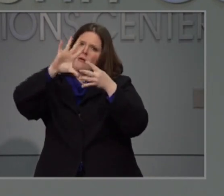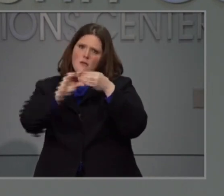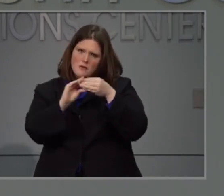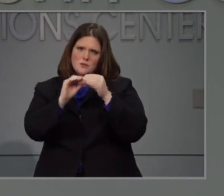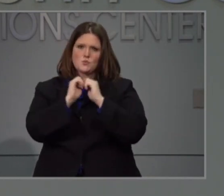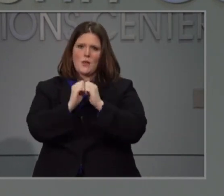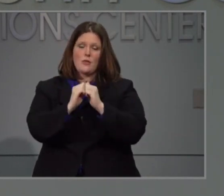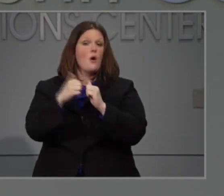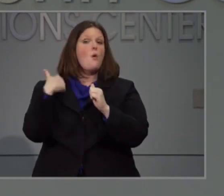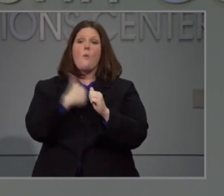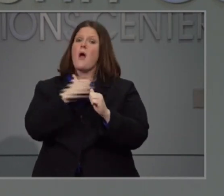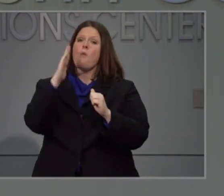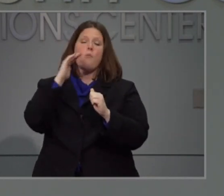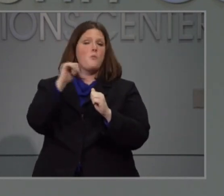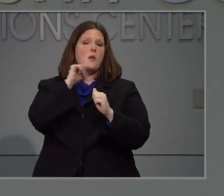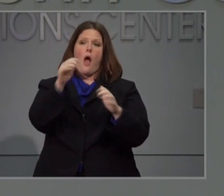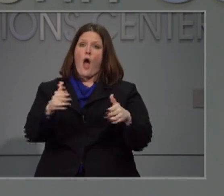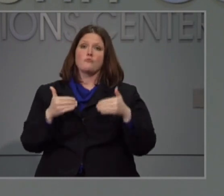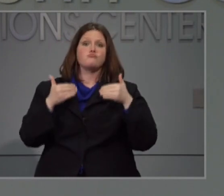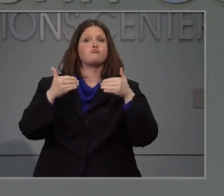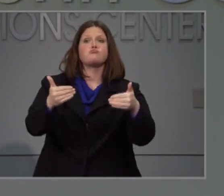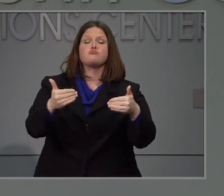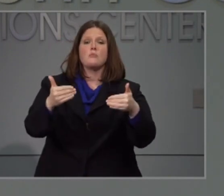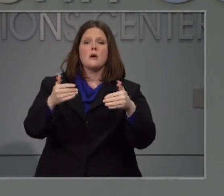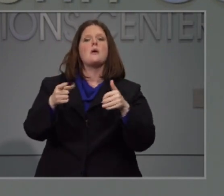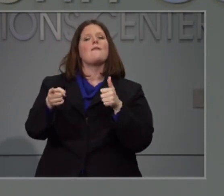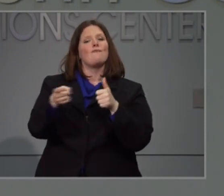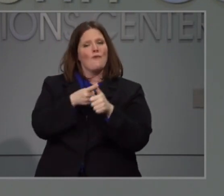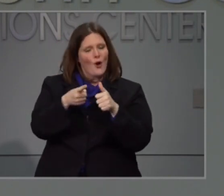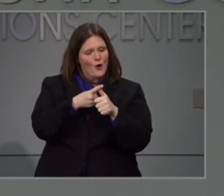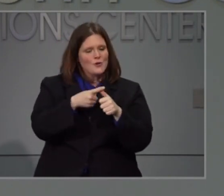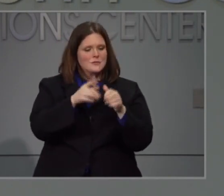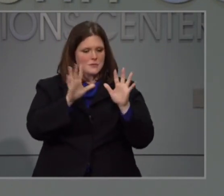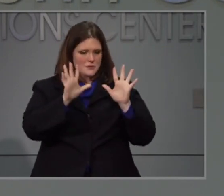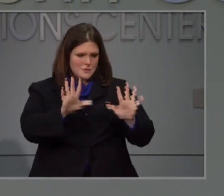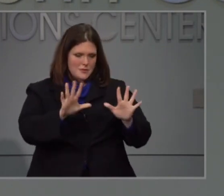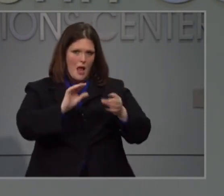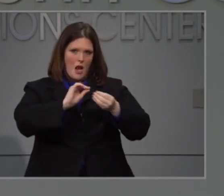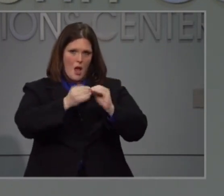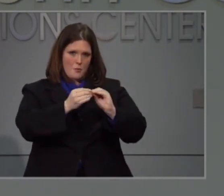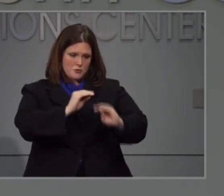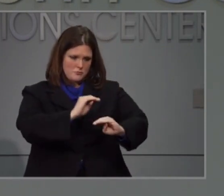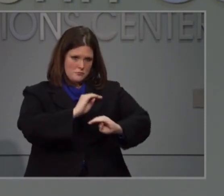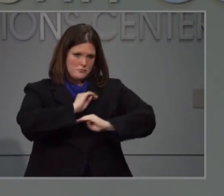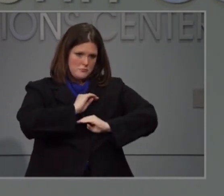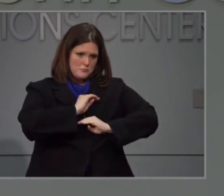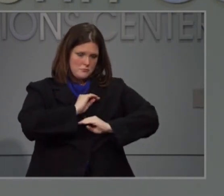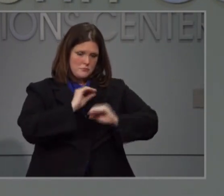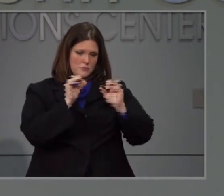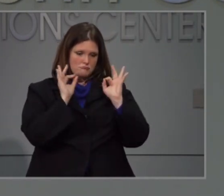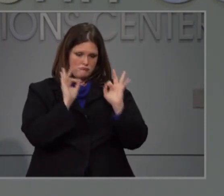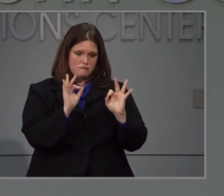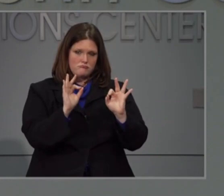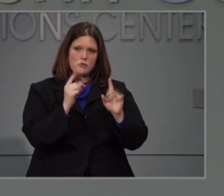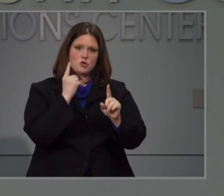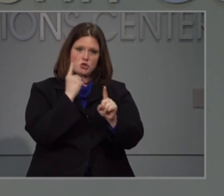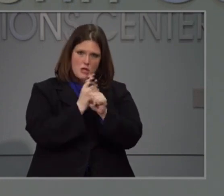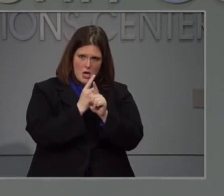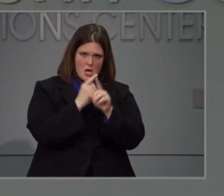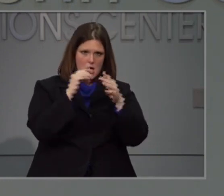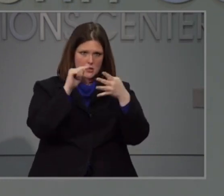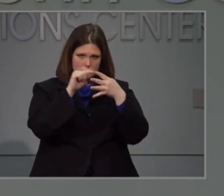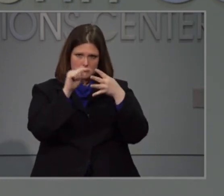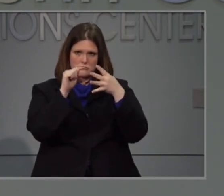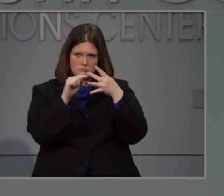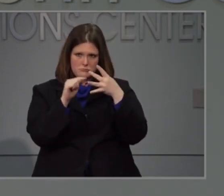phase without making sure that our indicators and our testing, tracing, and trends are headed in the right direction.